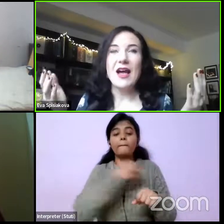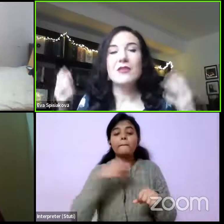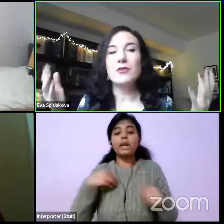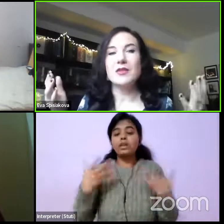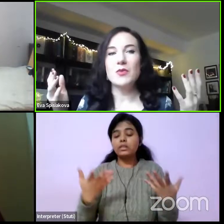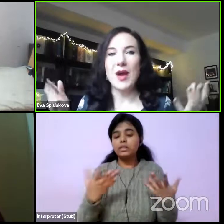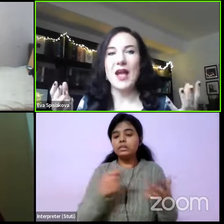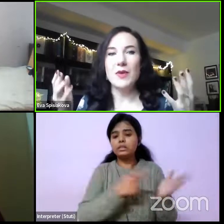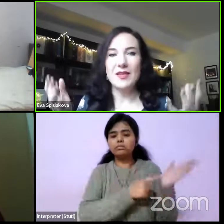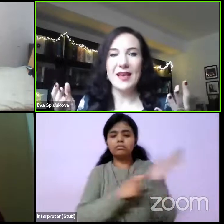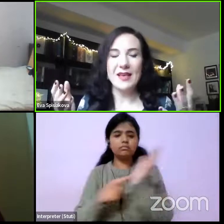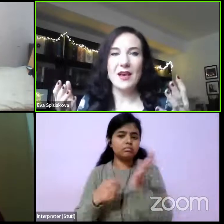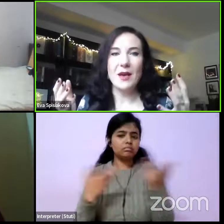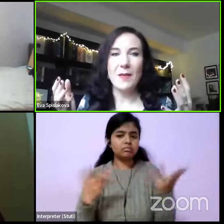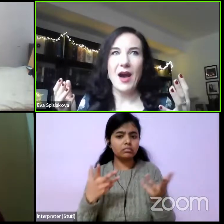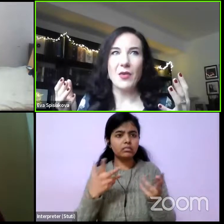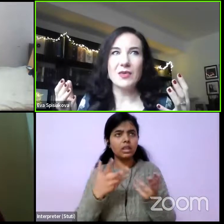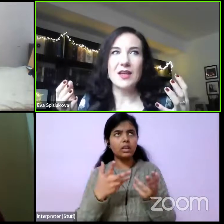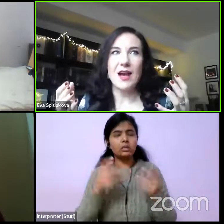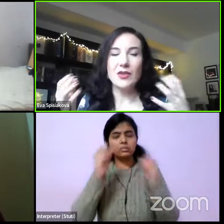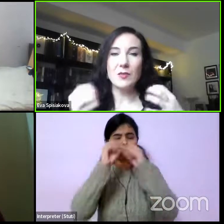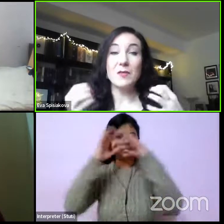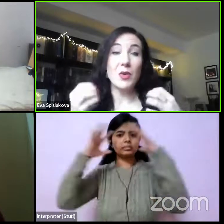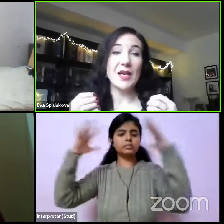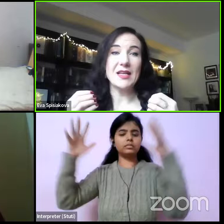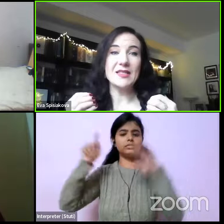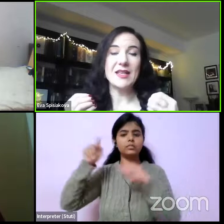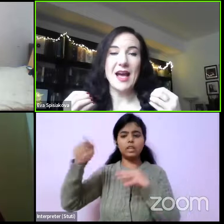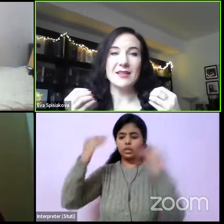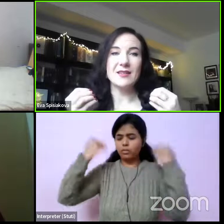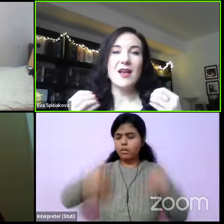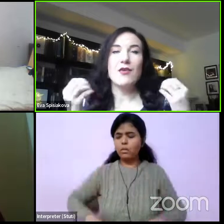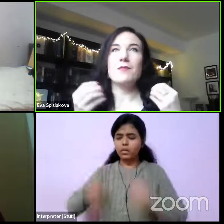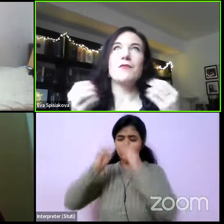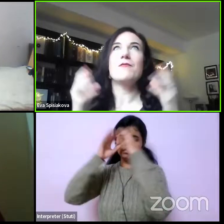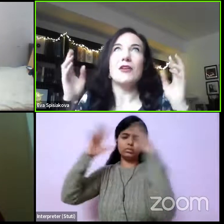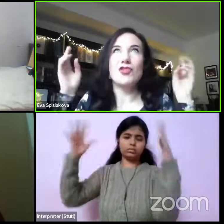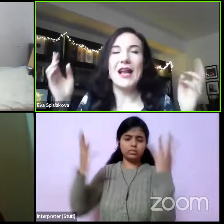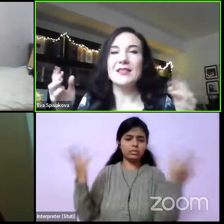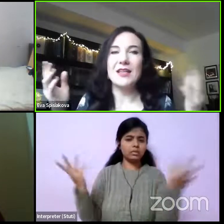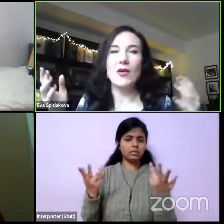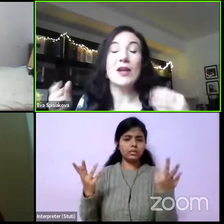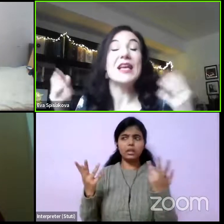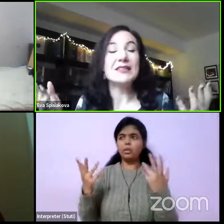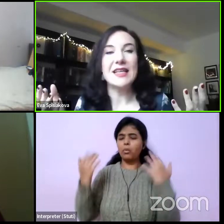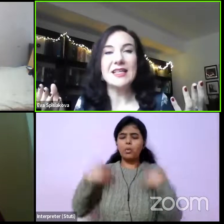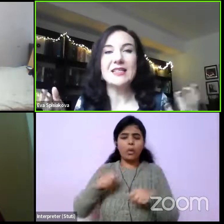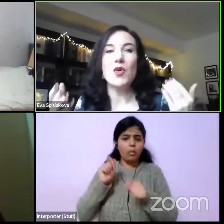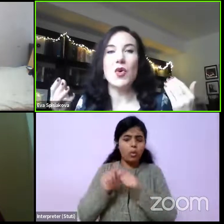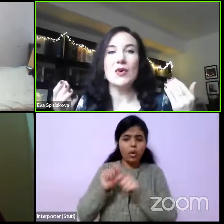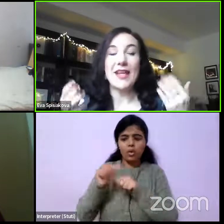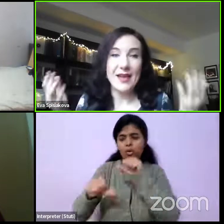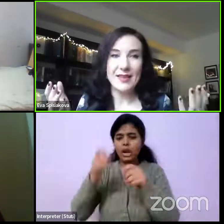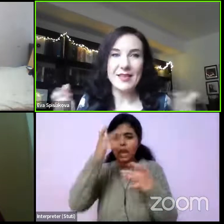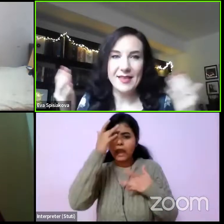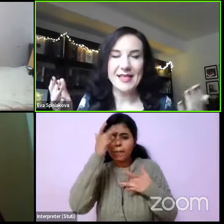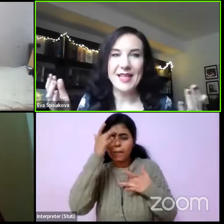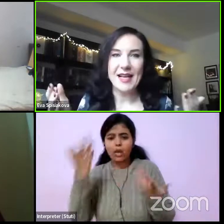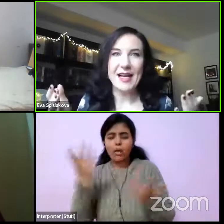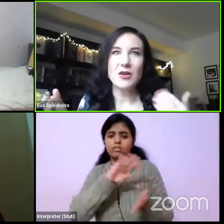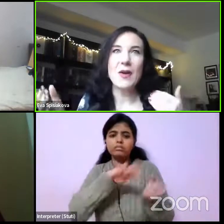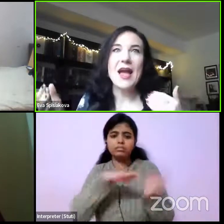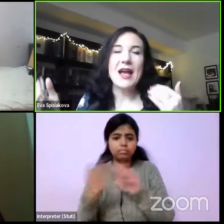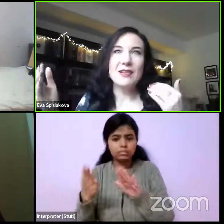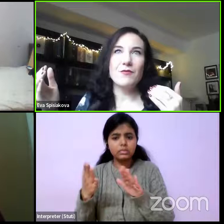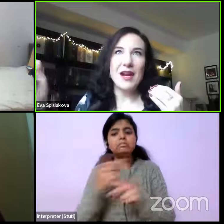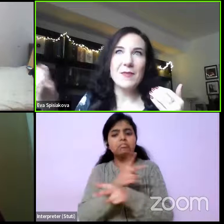fiction, influence the way we think about human bodies and functionality or illness or death and things